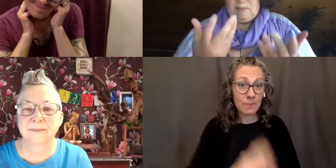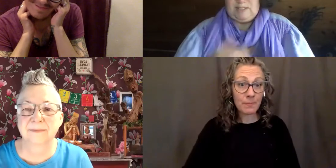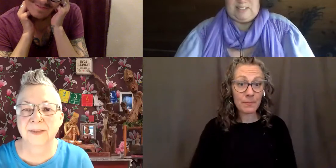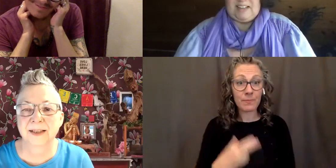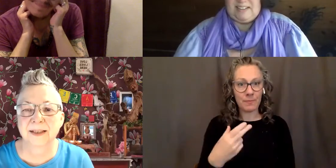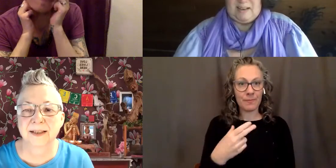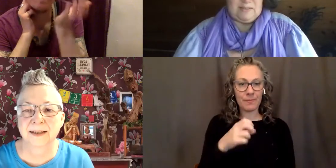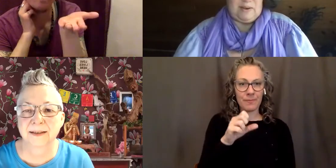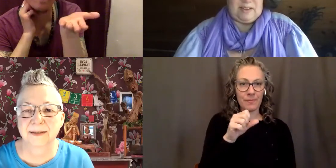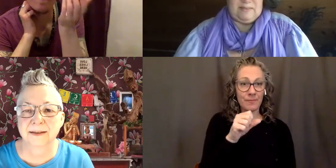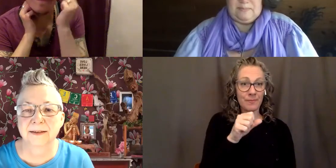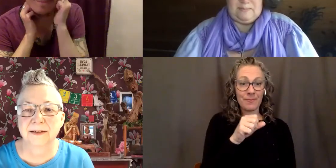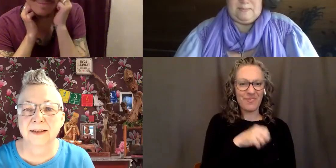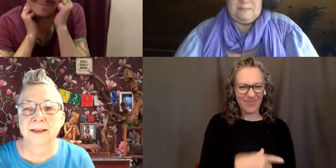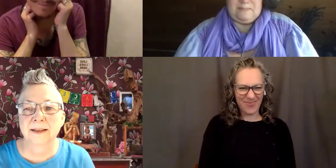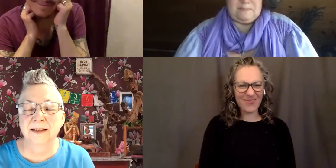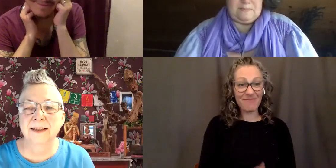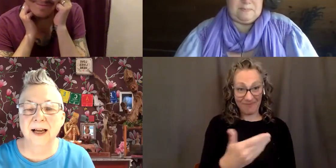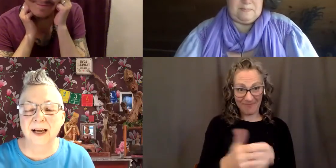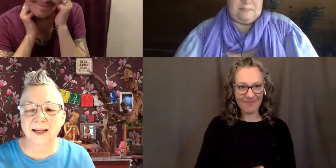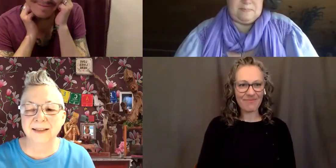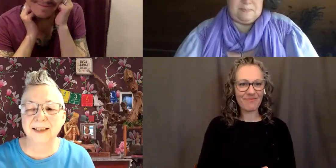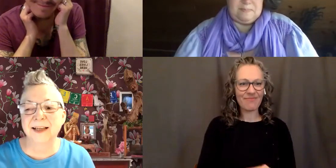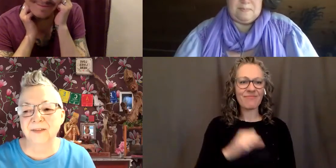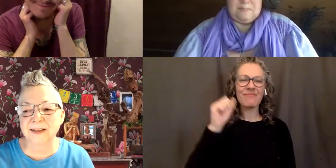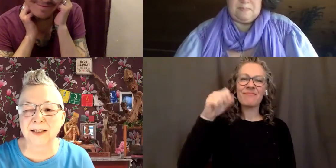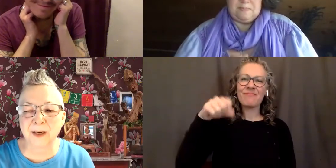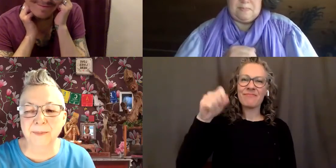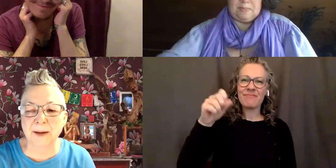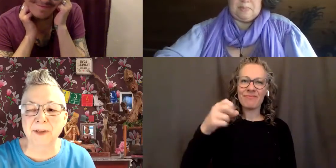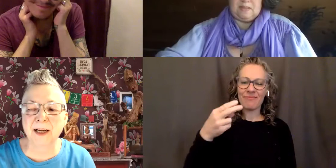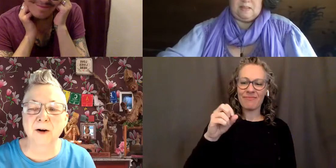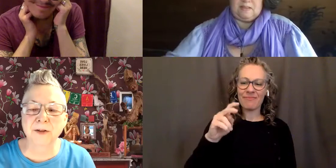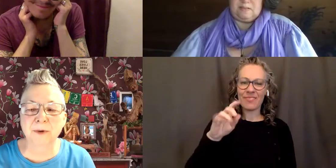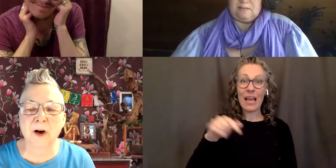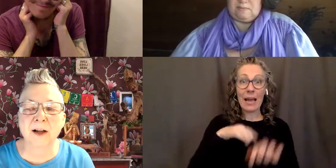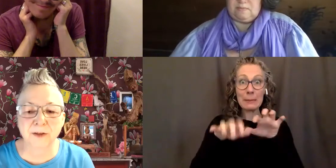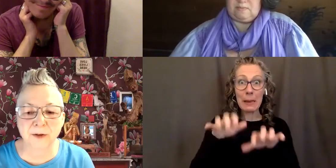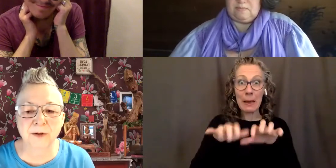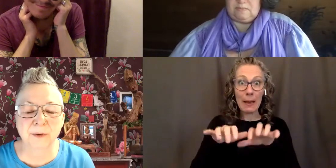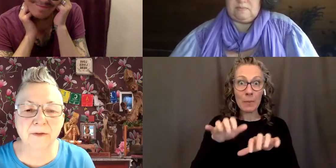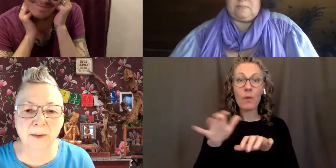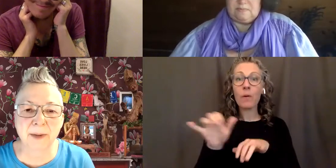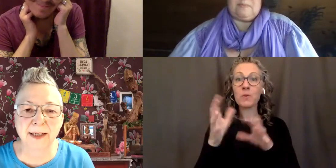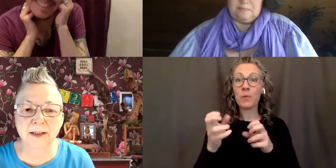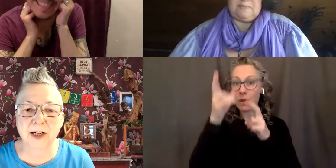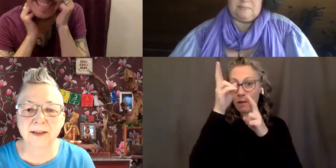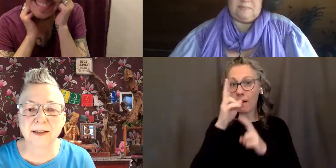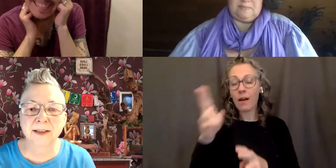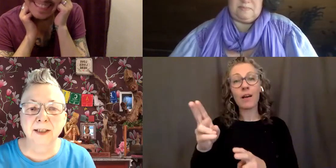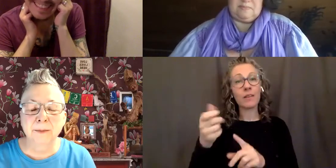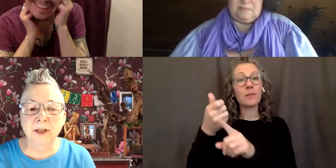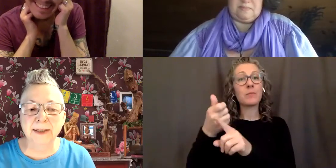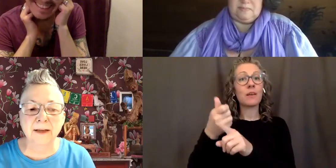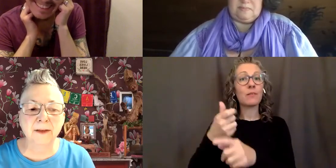Or maybe you just, yeah, go ahead. Yeah. In fact, I typed in there, I also want to honor those who love their binary